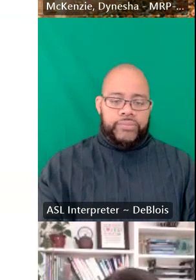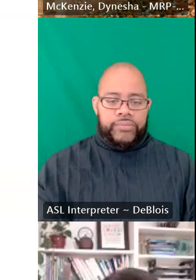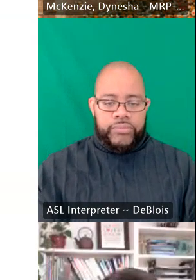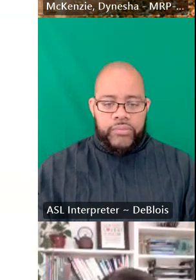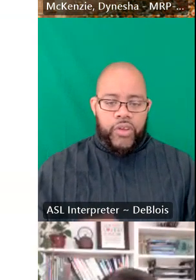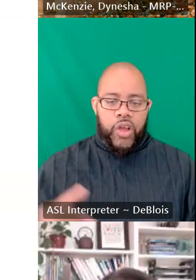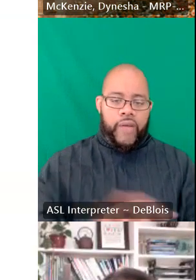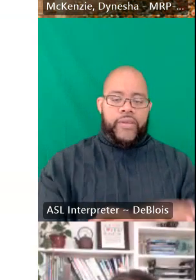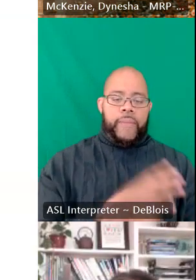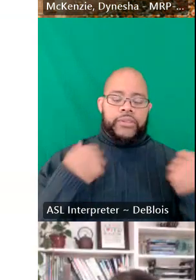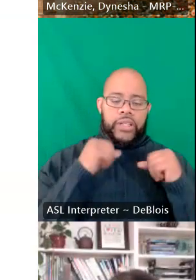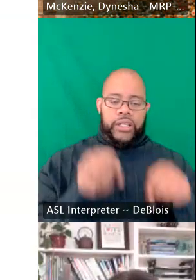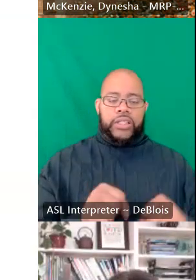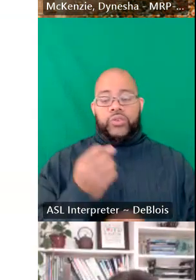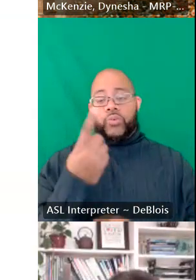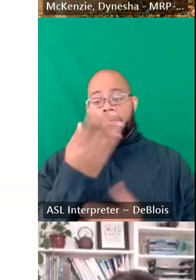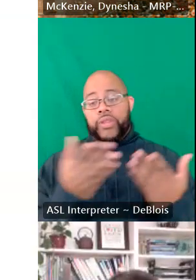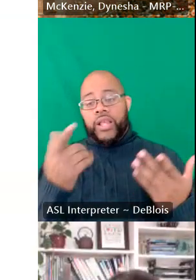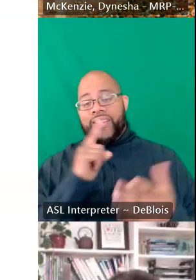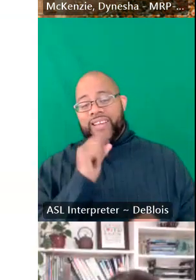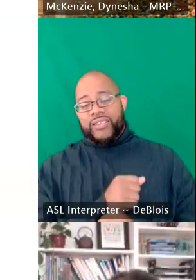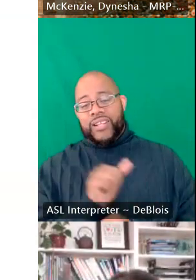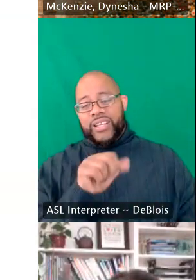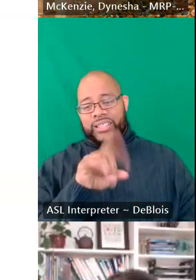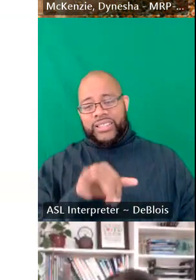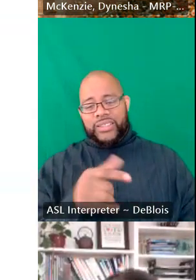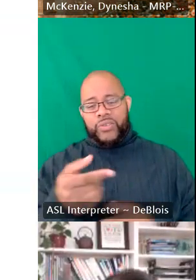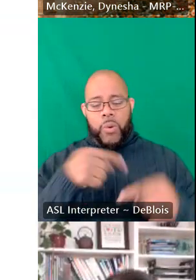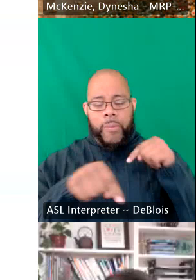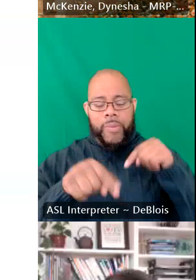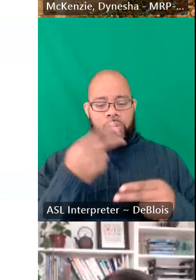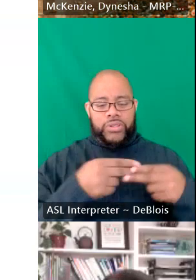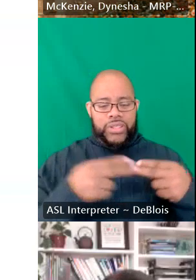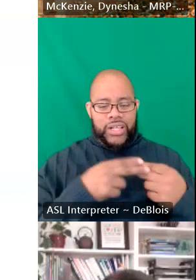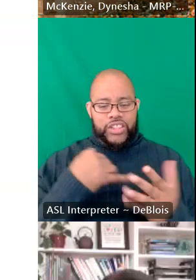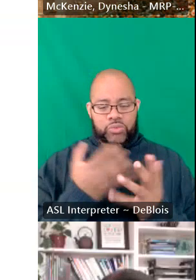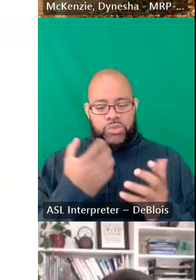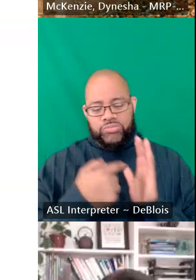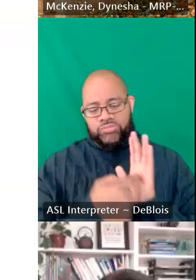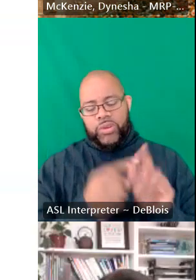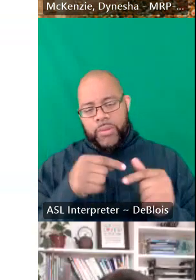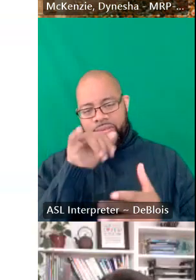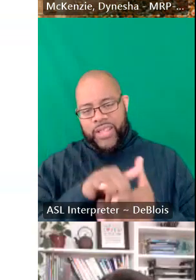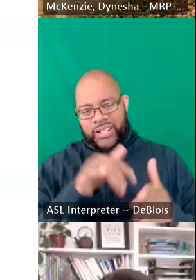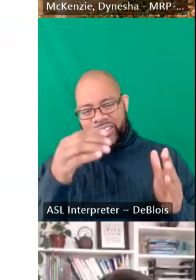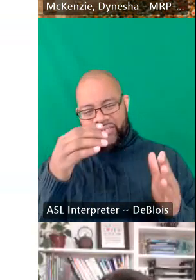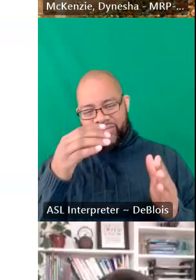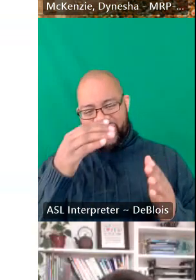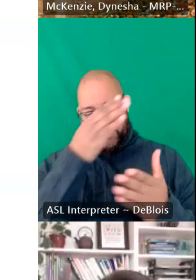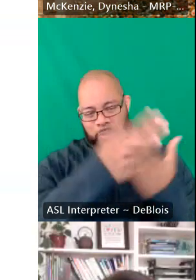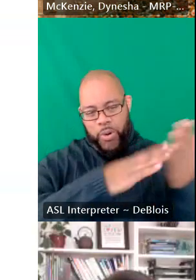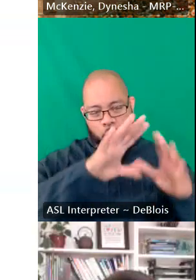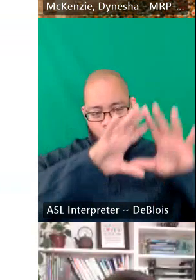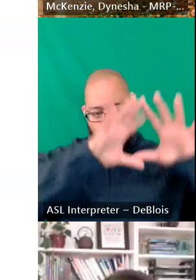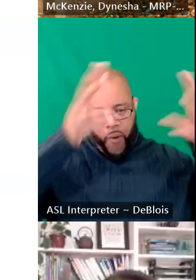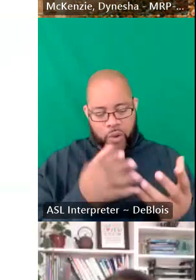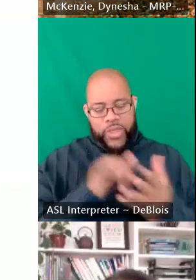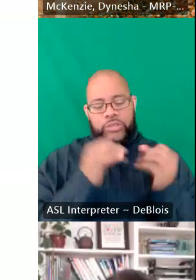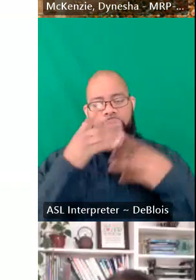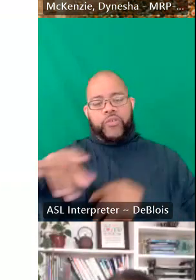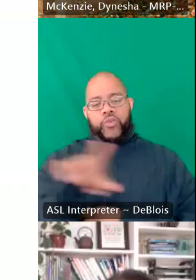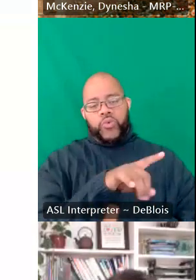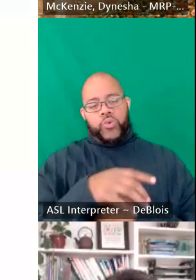as much as I can. So one thing I will say, actually, Andy, can you go back a slide? One thing I just want to highlight about this section overall, and this is where so many of